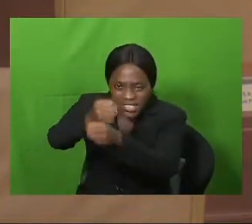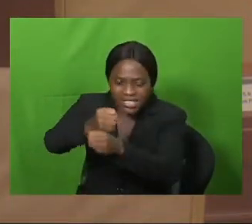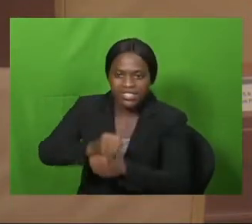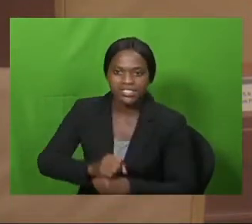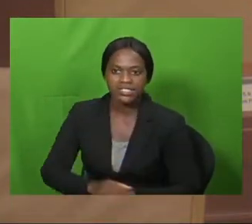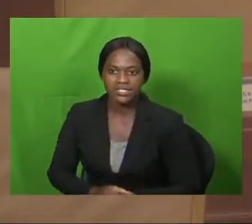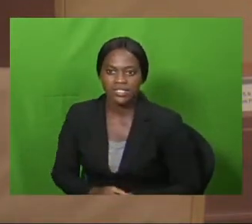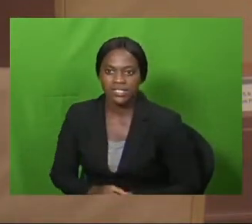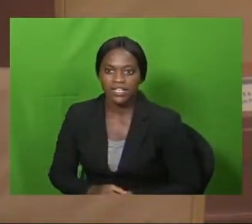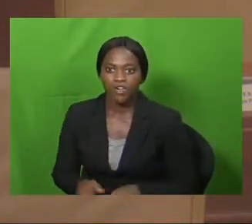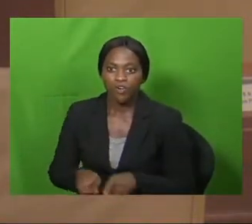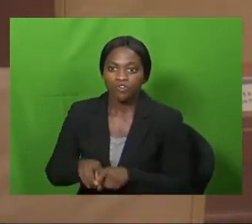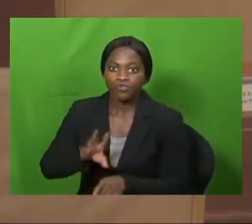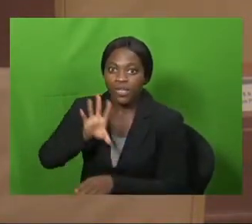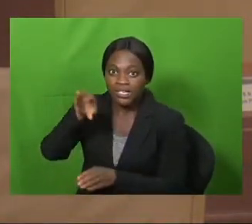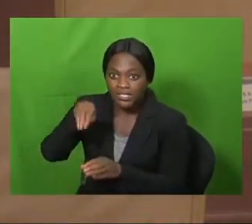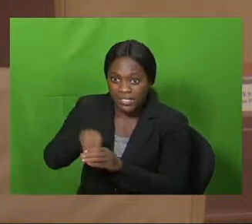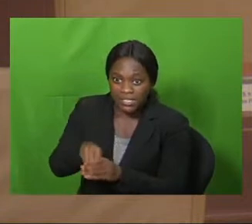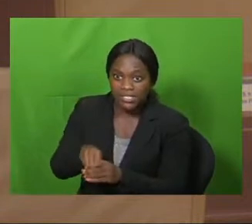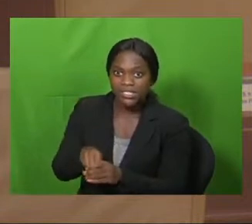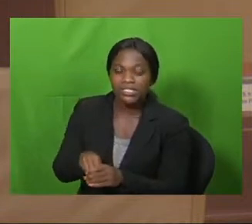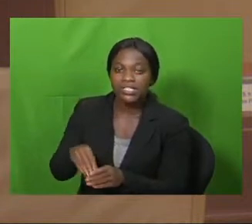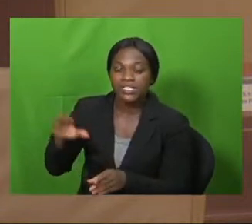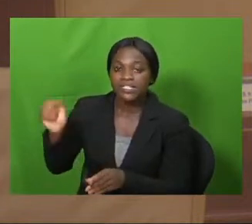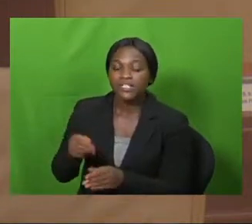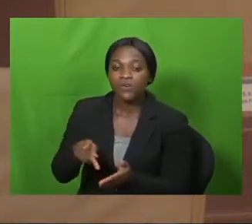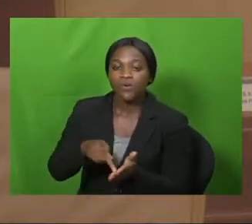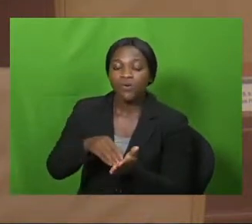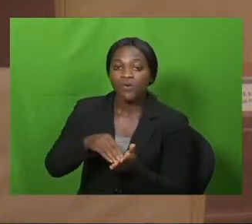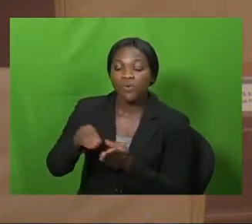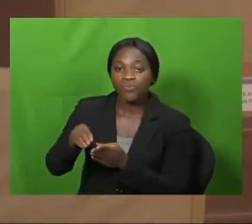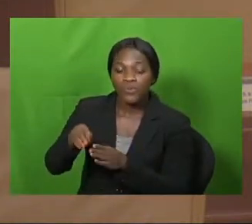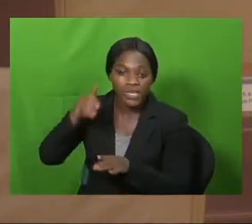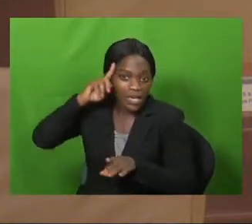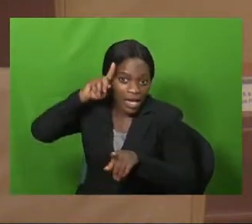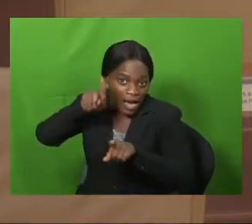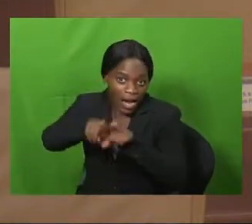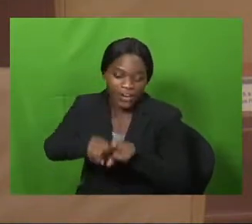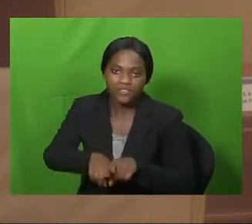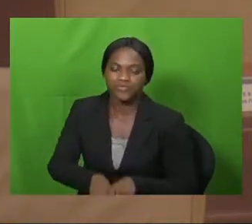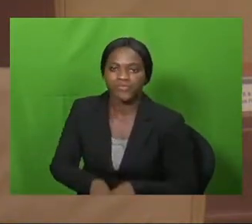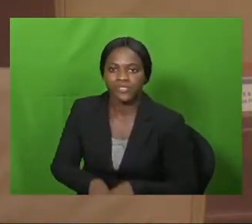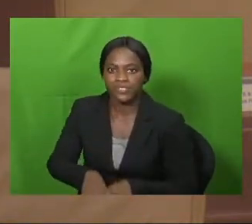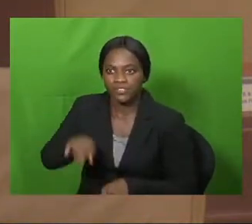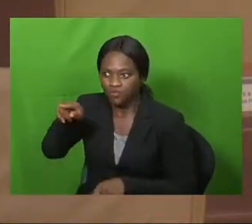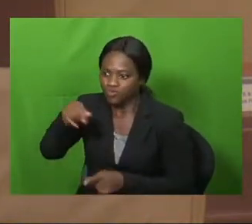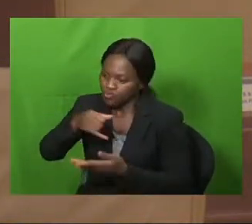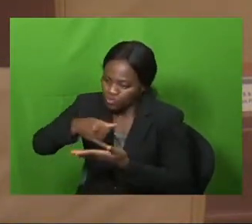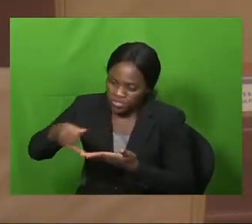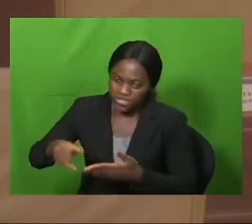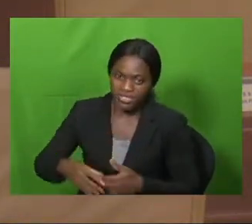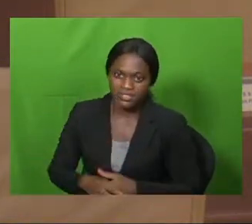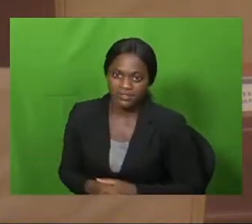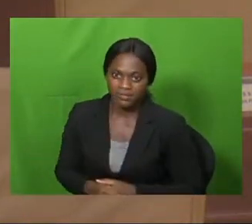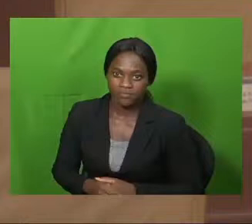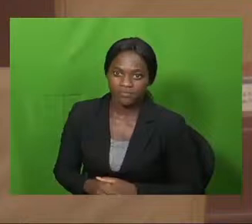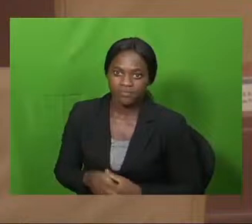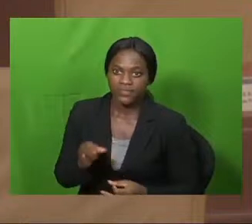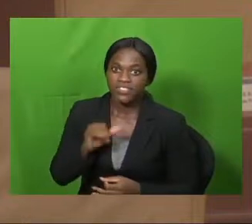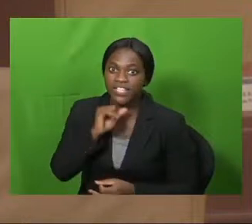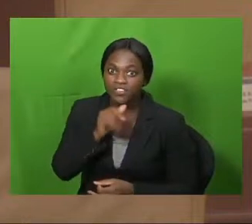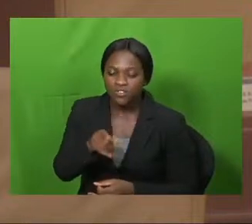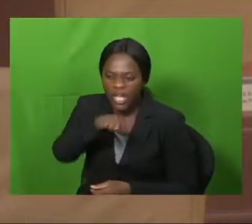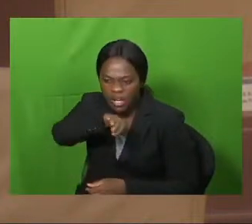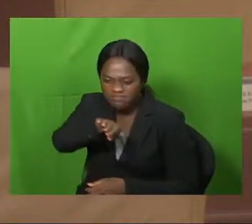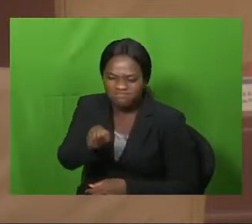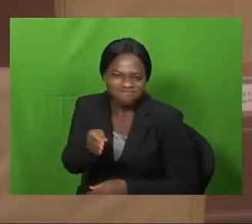have included the take or pay agreement in the new AFSA agreement that they have signed. Oh. If this is not double standard,